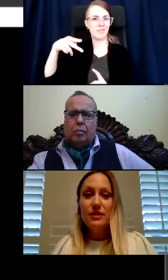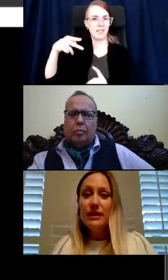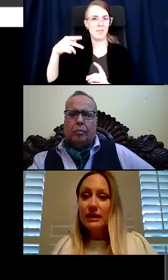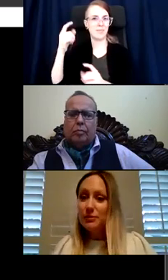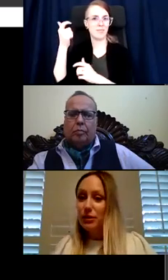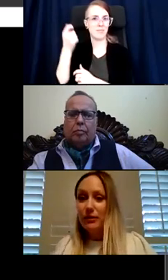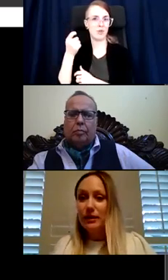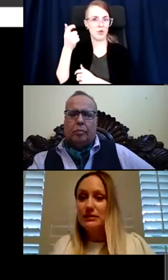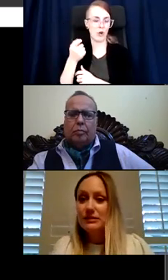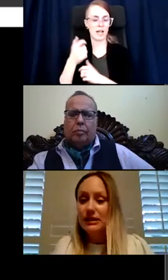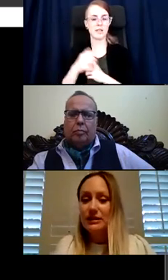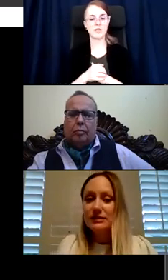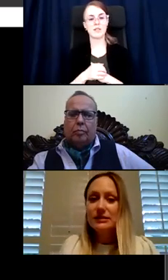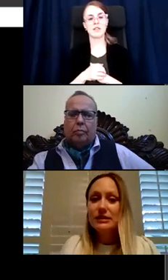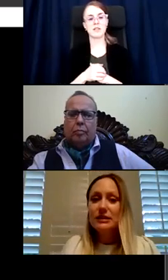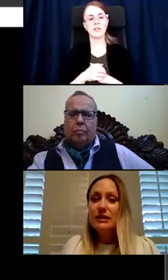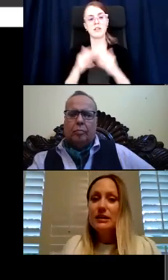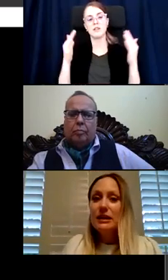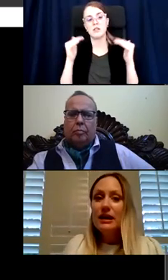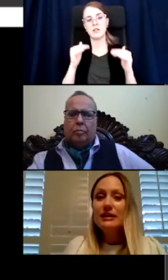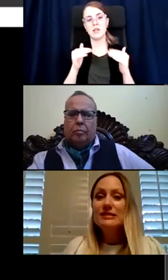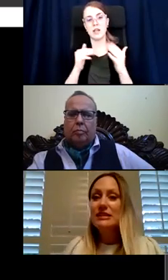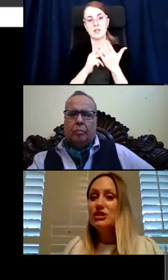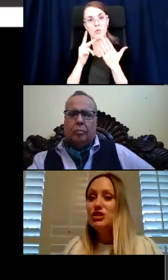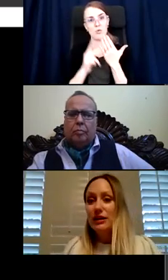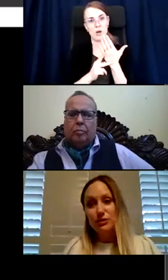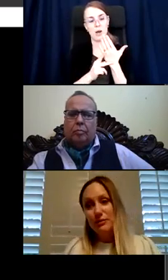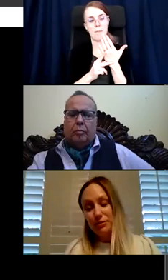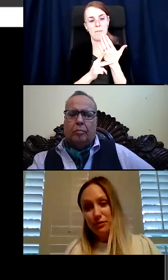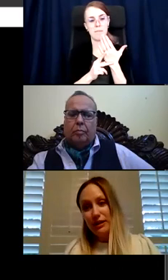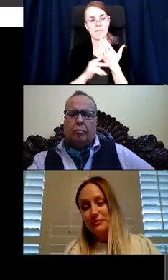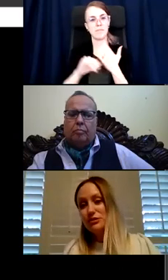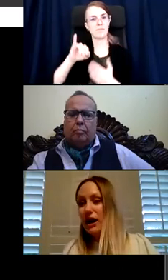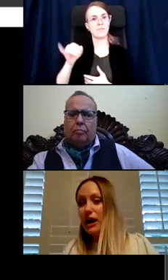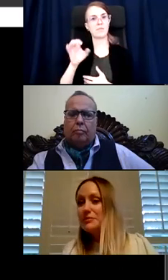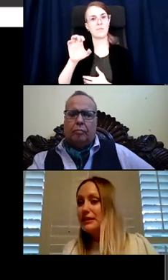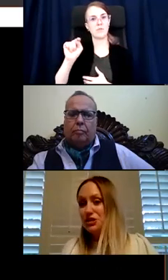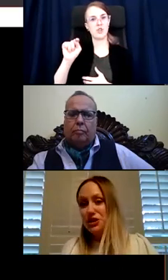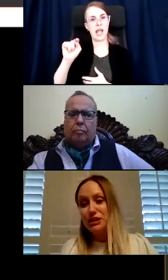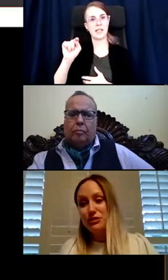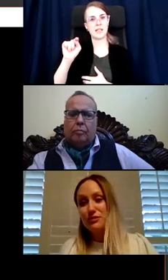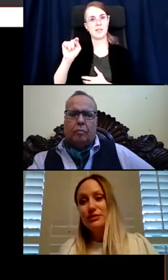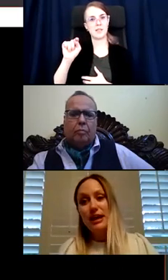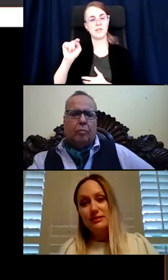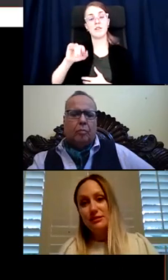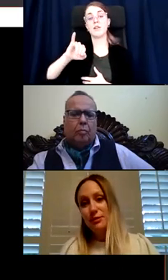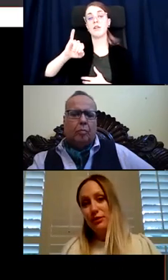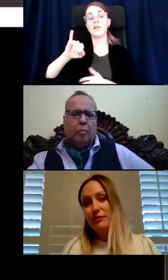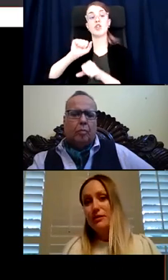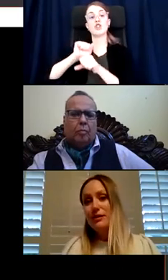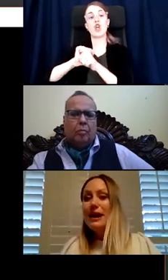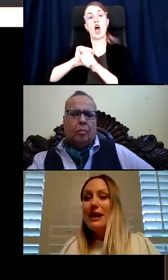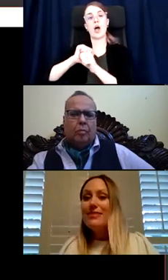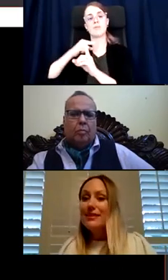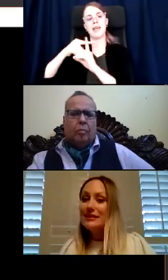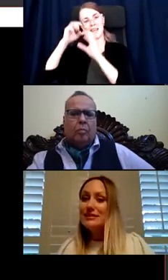And so then the next program I would like to discuss is the JET grant program, Jobs and Education for Texans